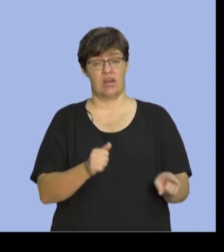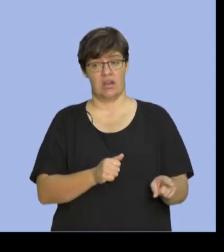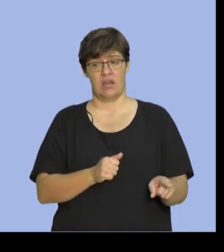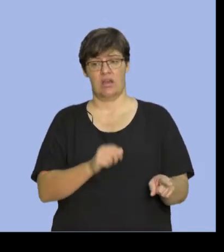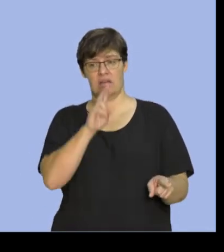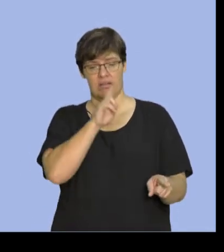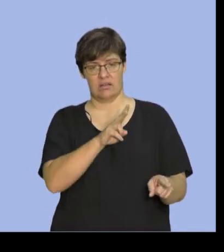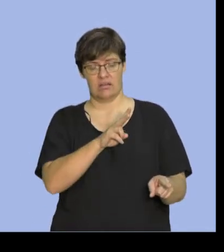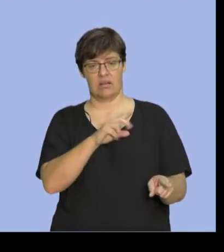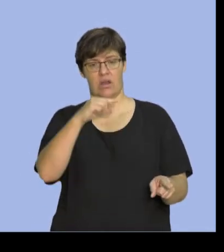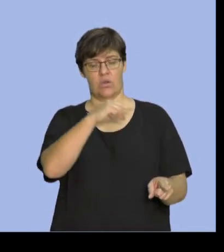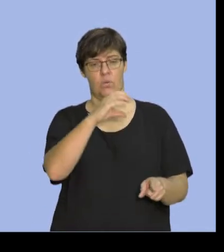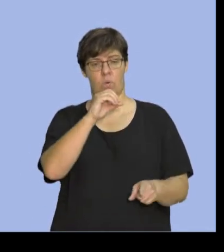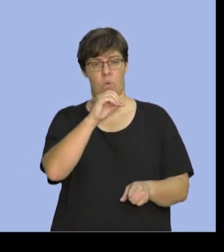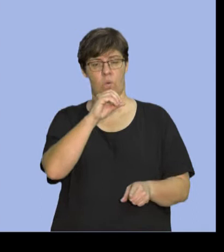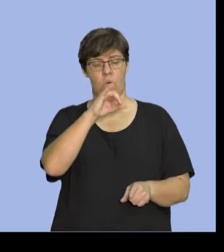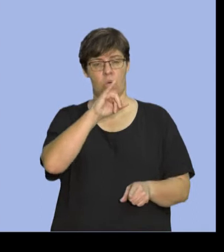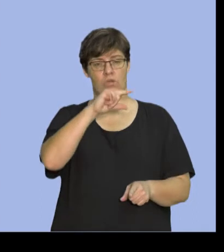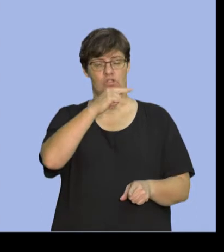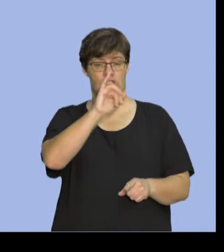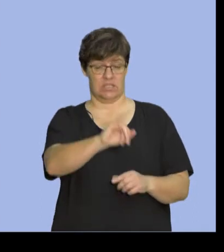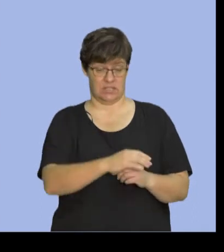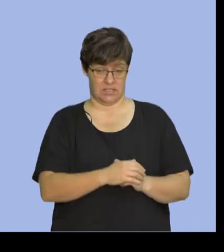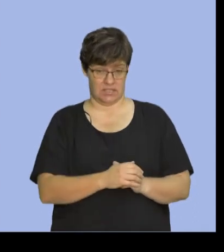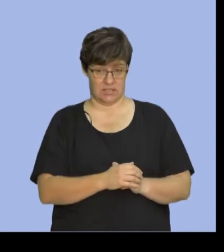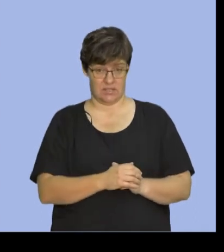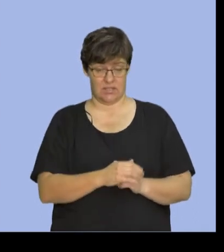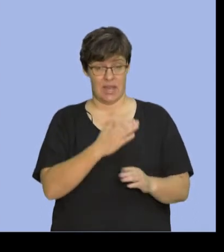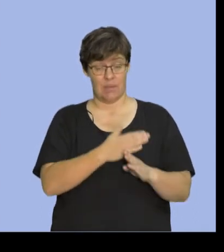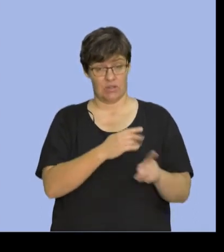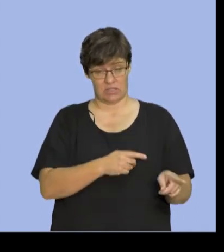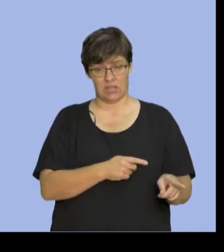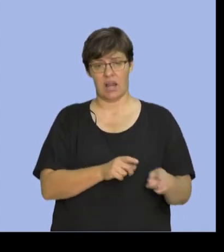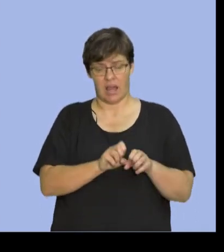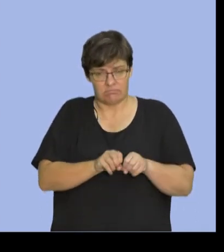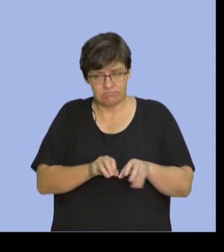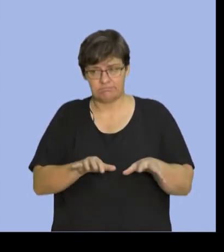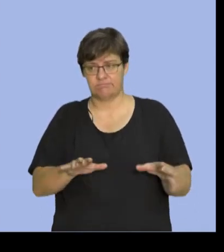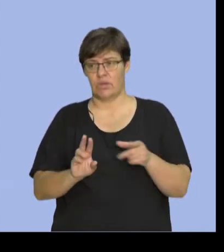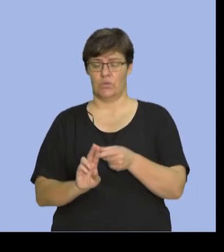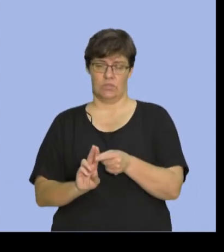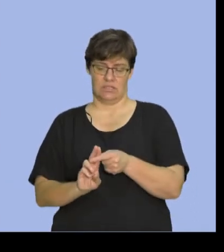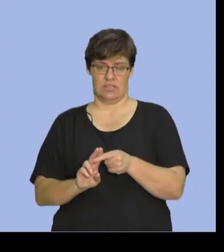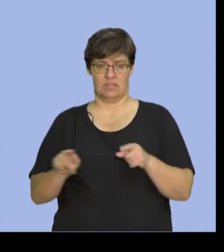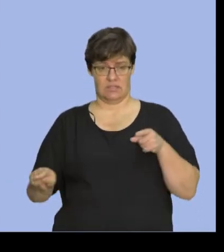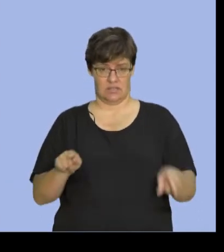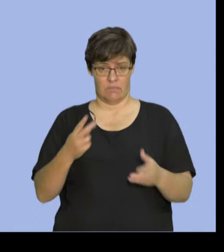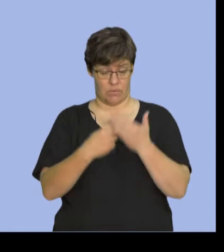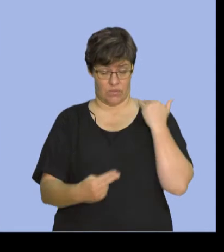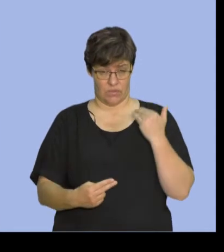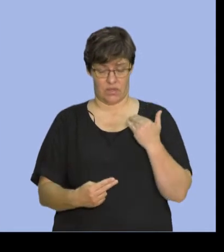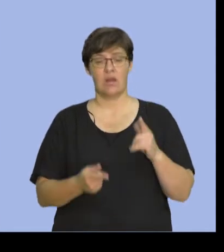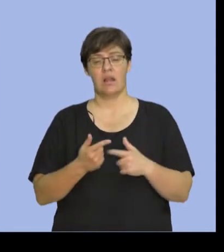look at, is the Golgi apparatus, and these are basically your dispatching units that prepare some of the vesicles